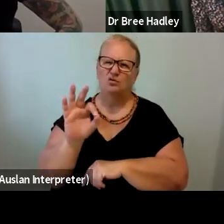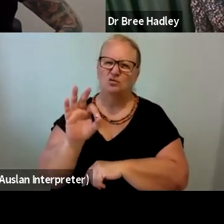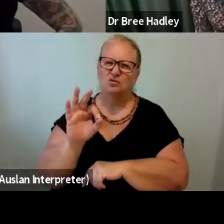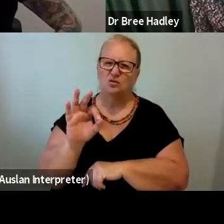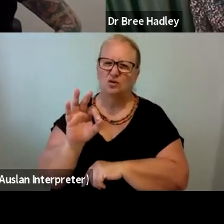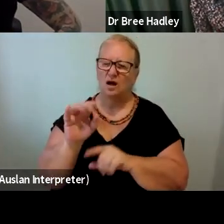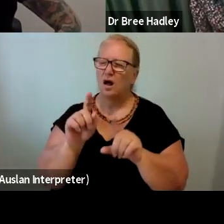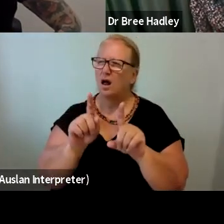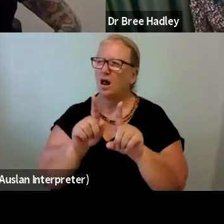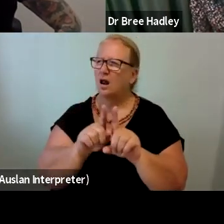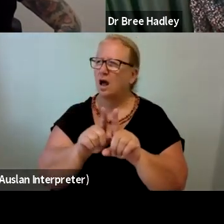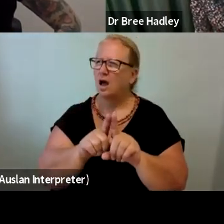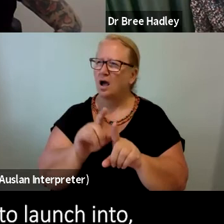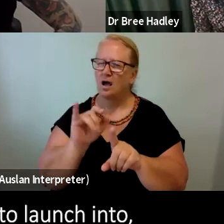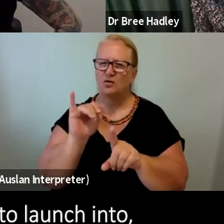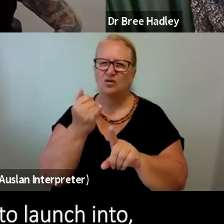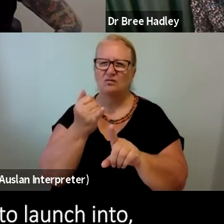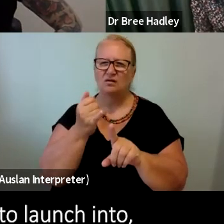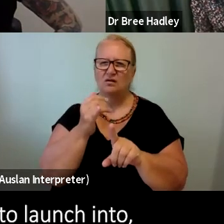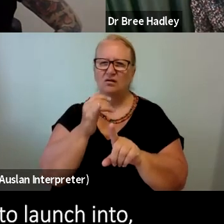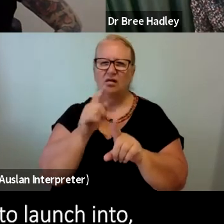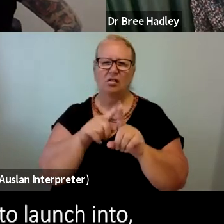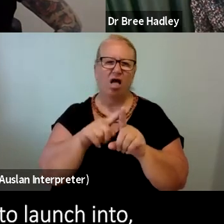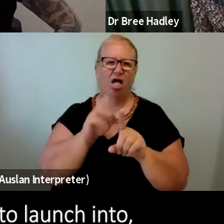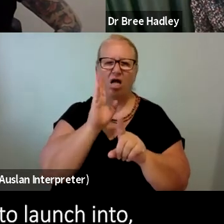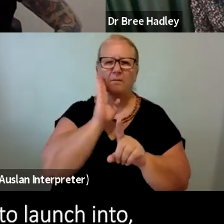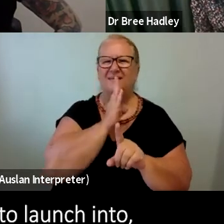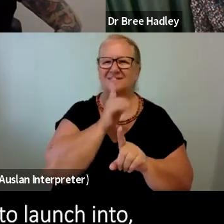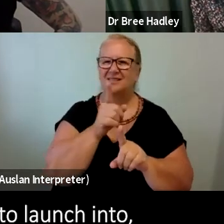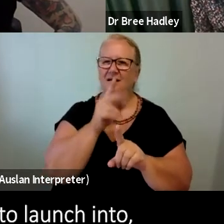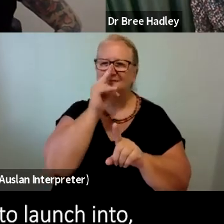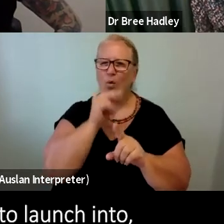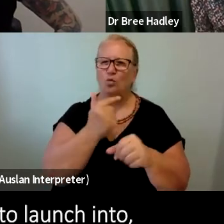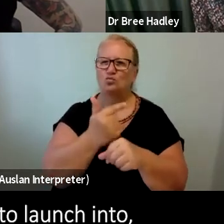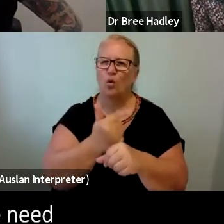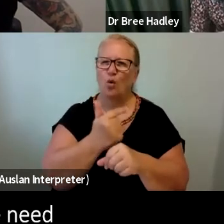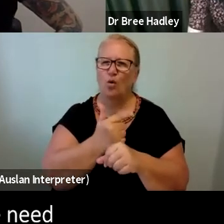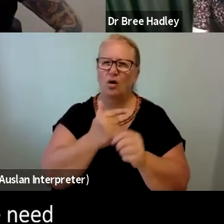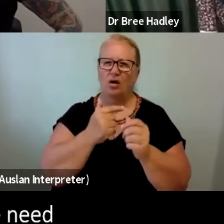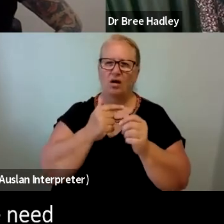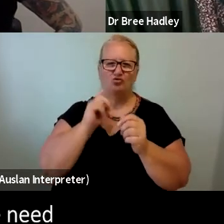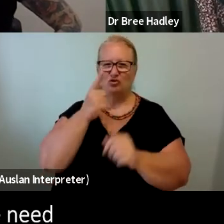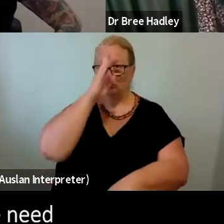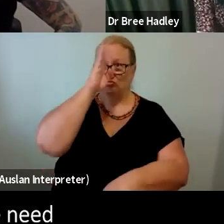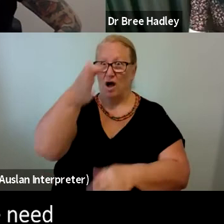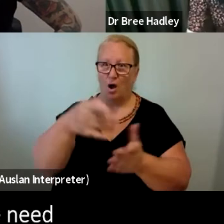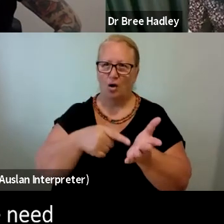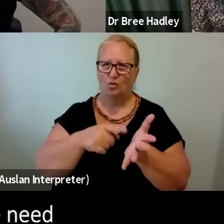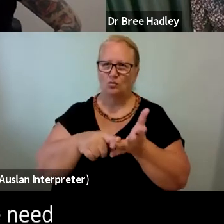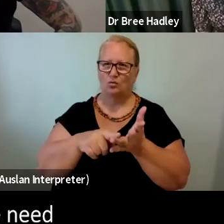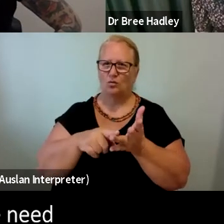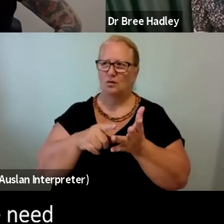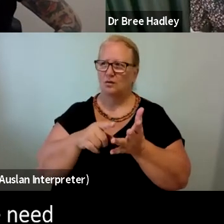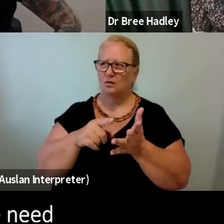kind of almost skipping the small talk in a way to launch into, okay, what do we need and